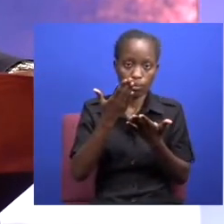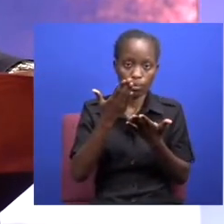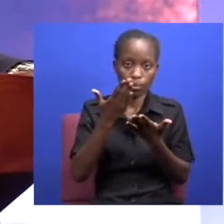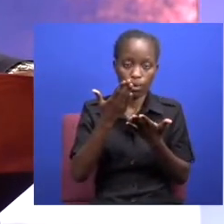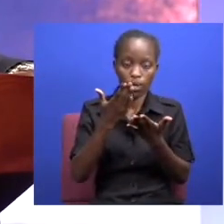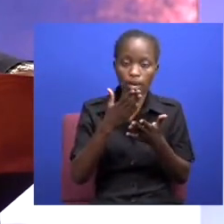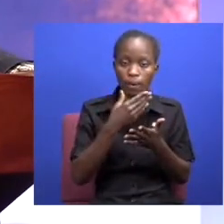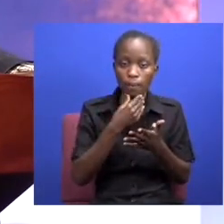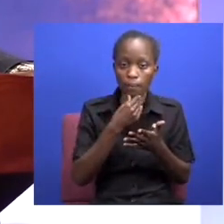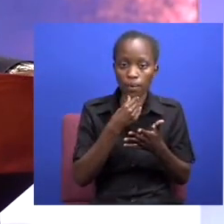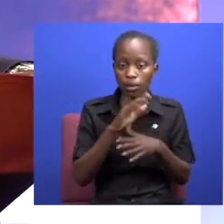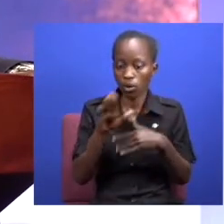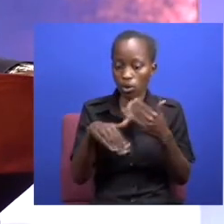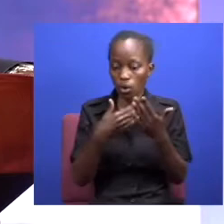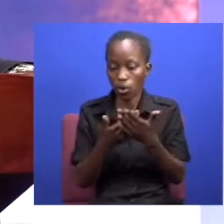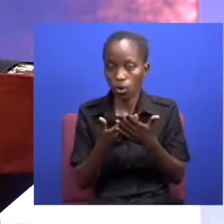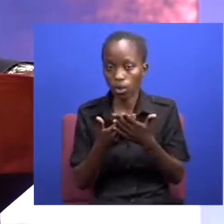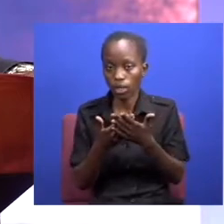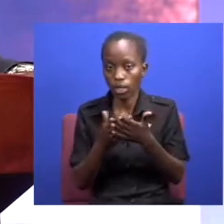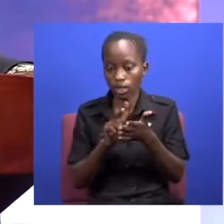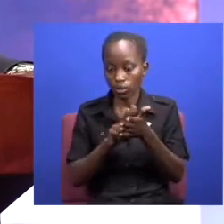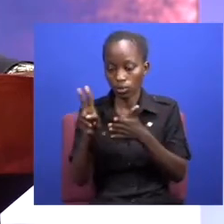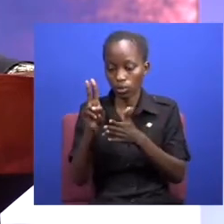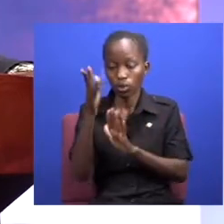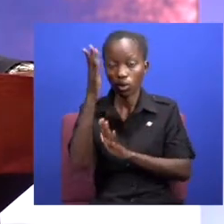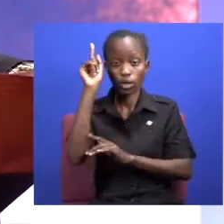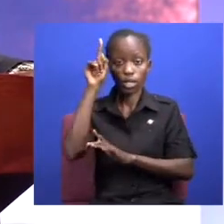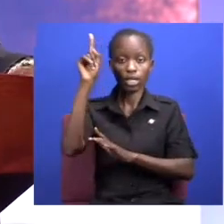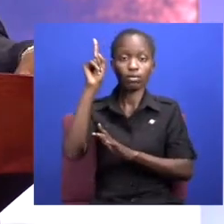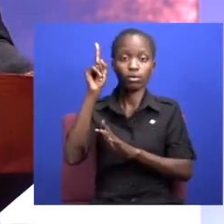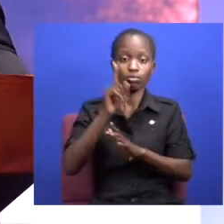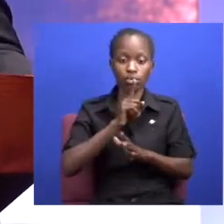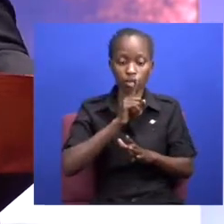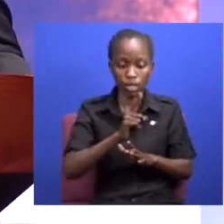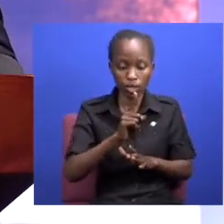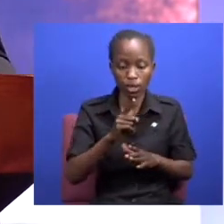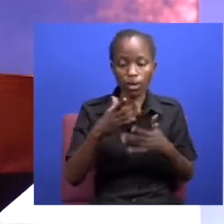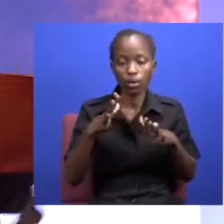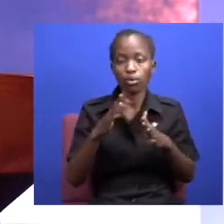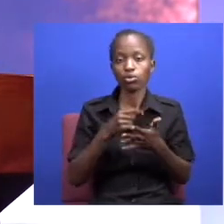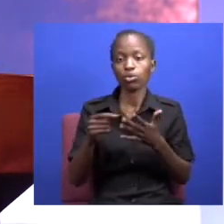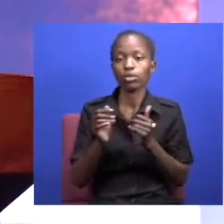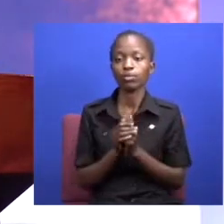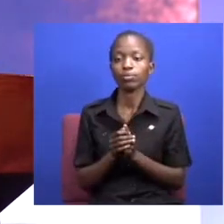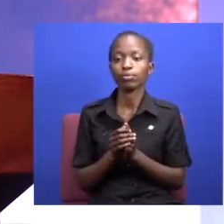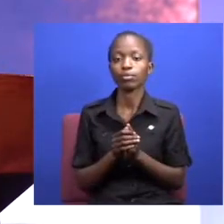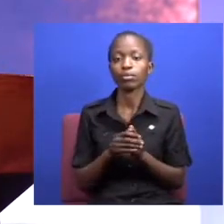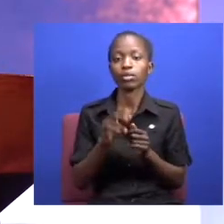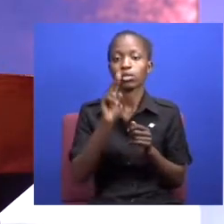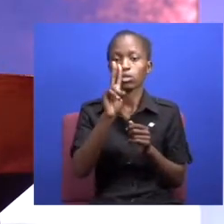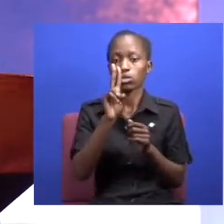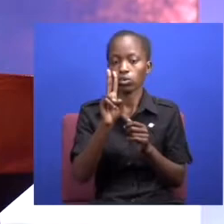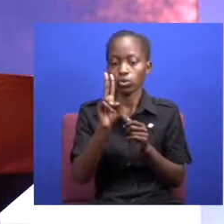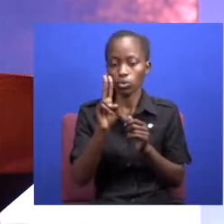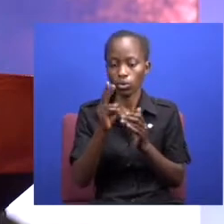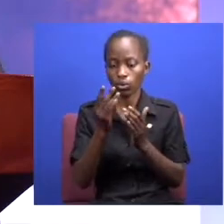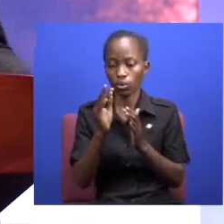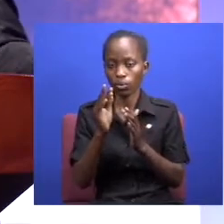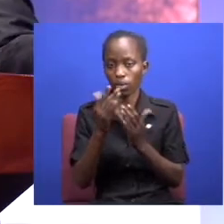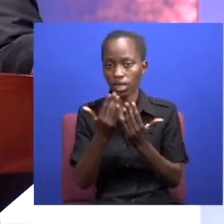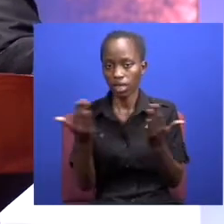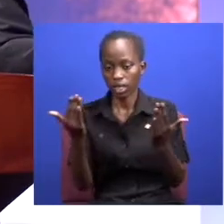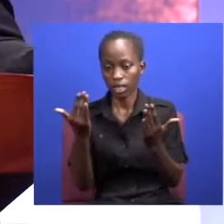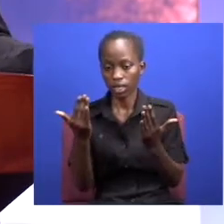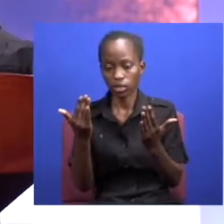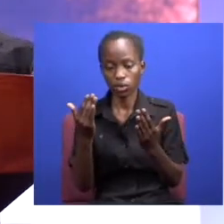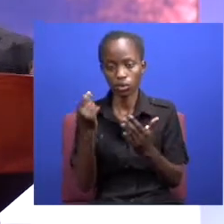all scripture is God breathed. Now, two key implications that arise from this truth. Number one